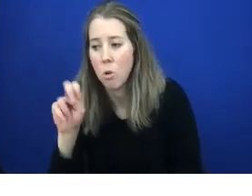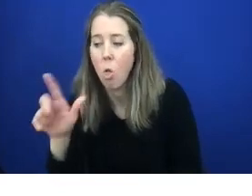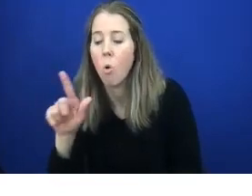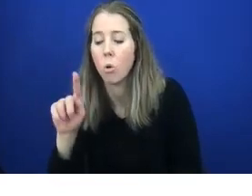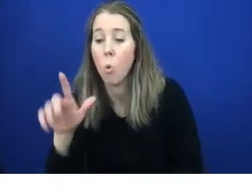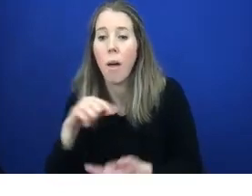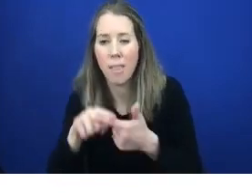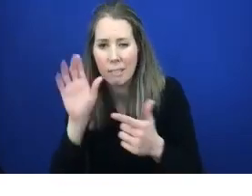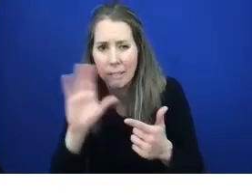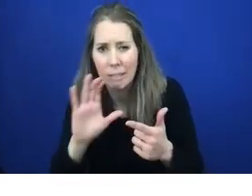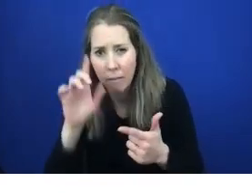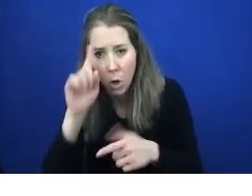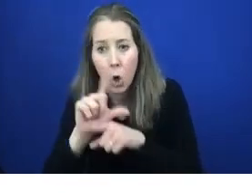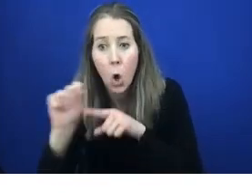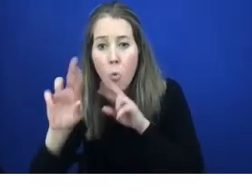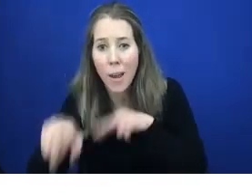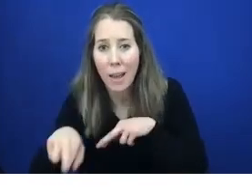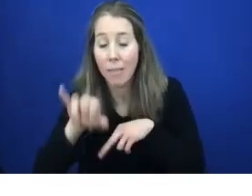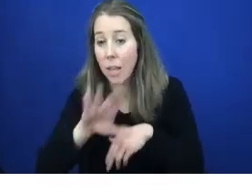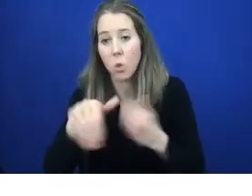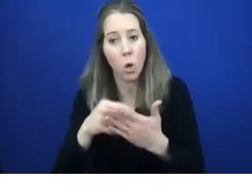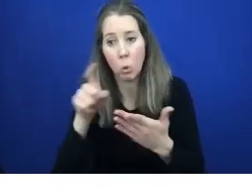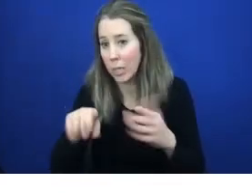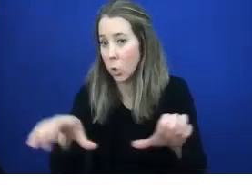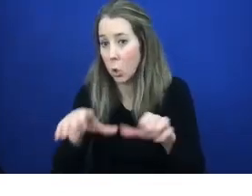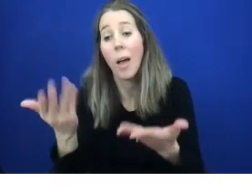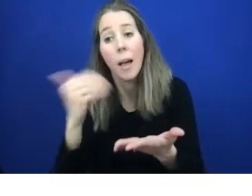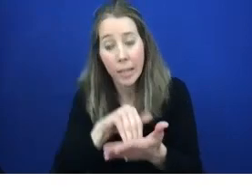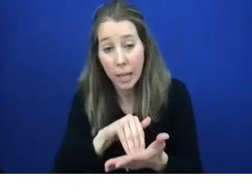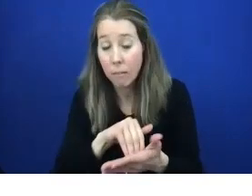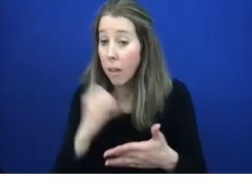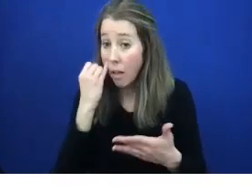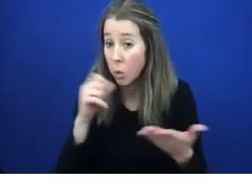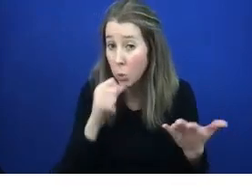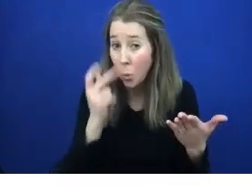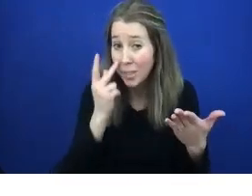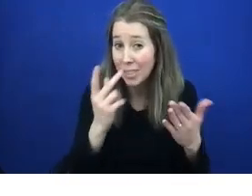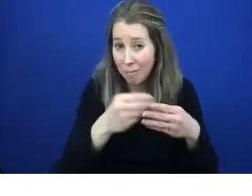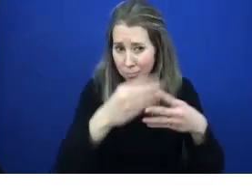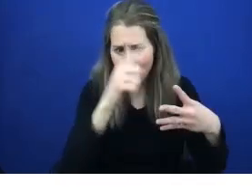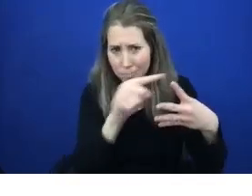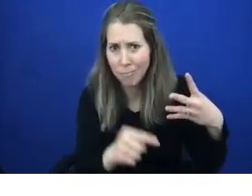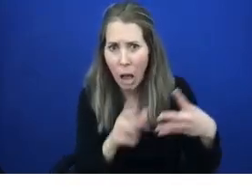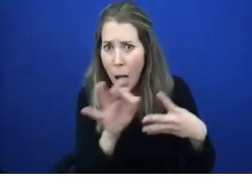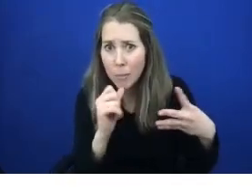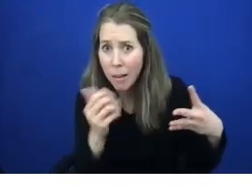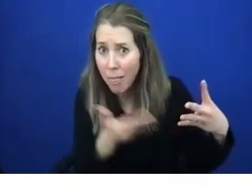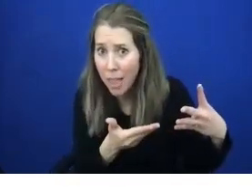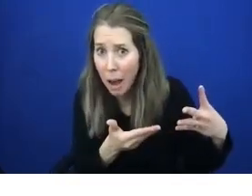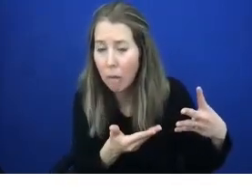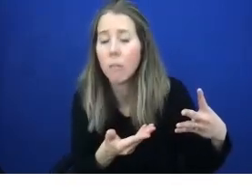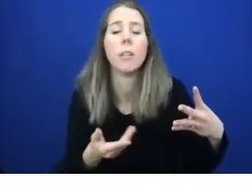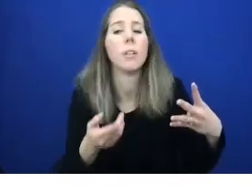for GoReact. That's really all you'll need to do. Again, if you don't see that as an option in your external tool